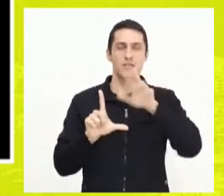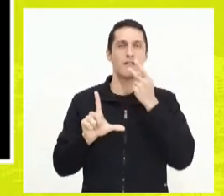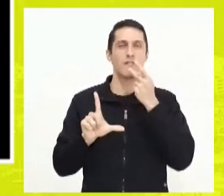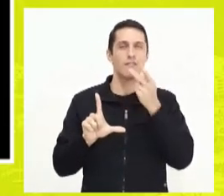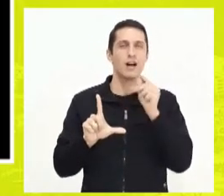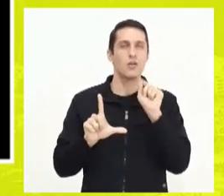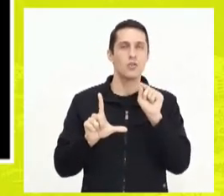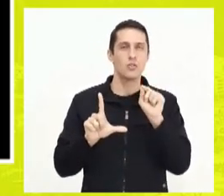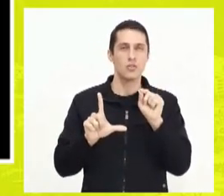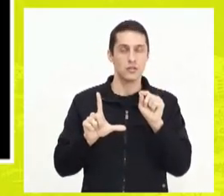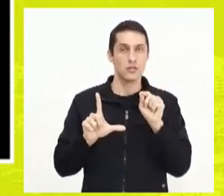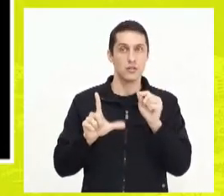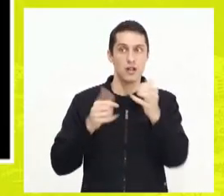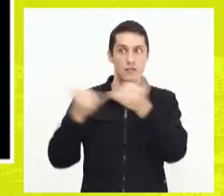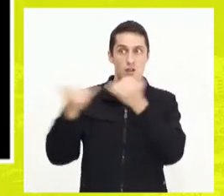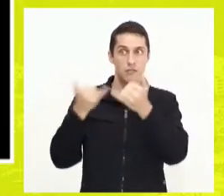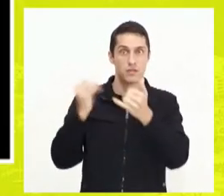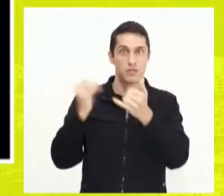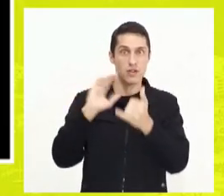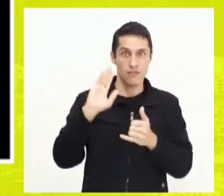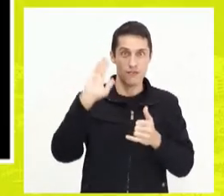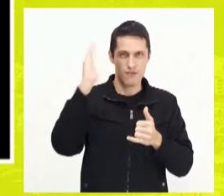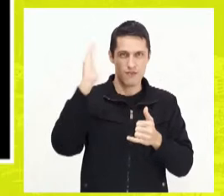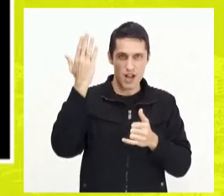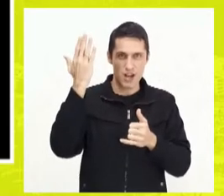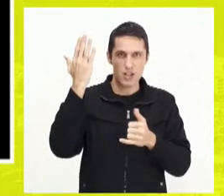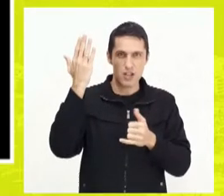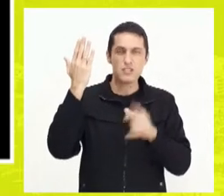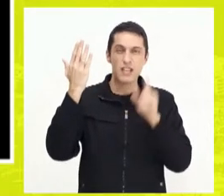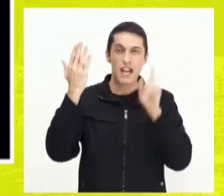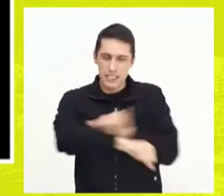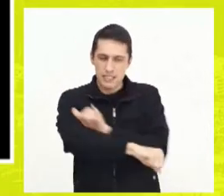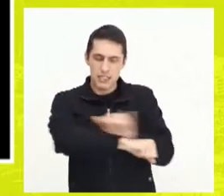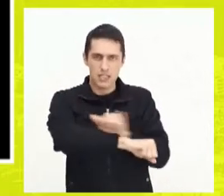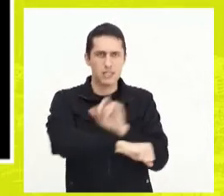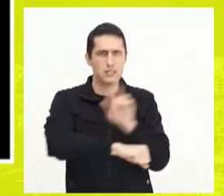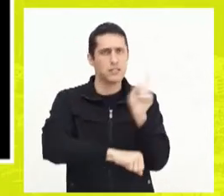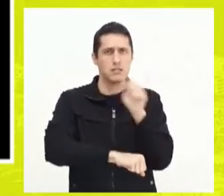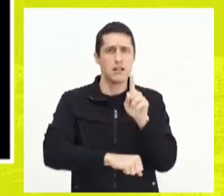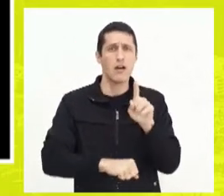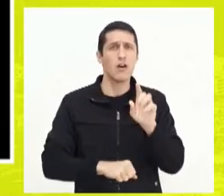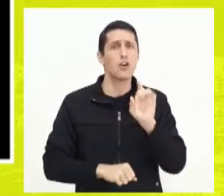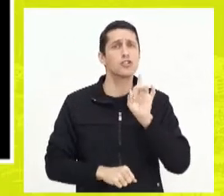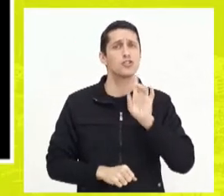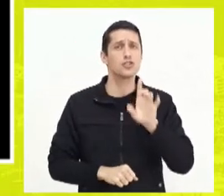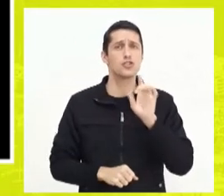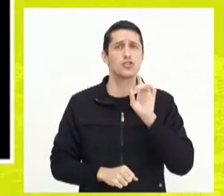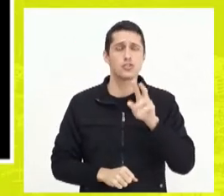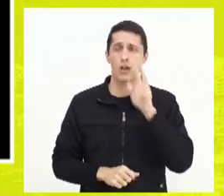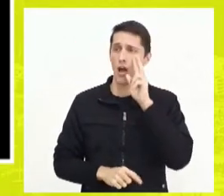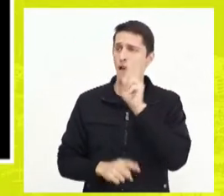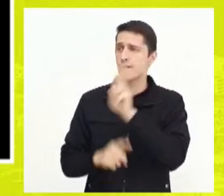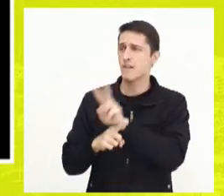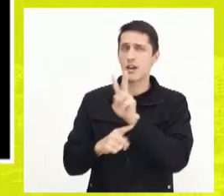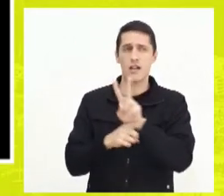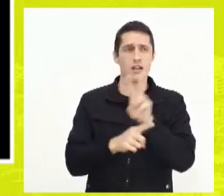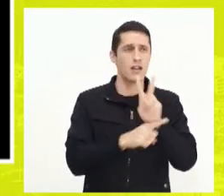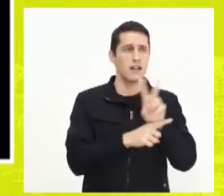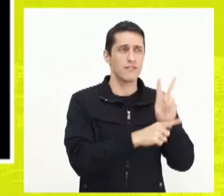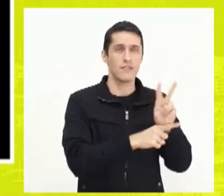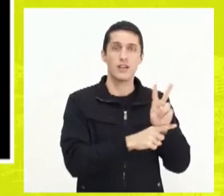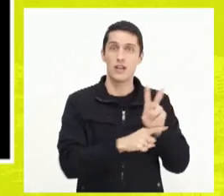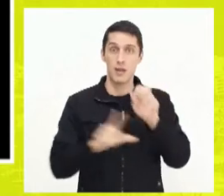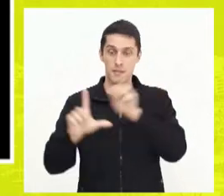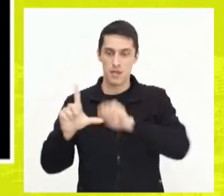say that means information is not uh a strategy that